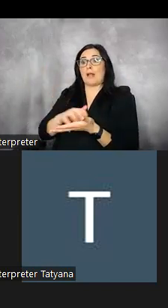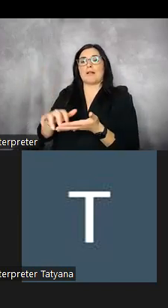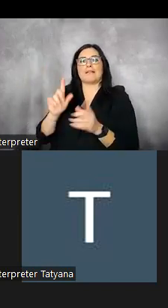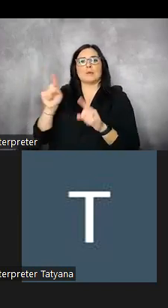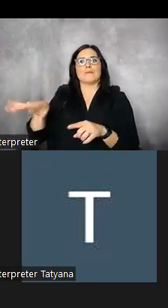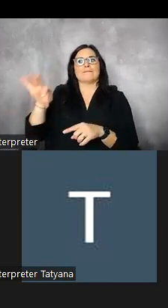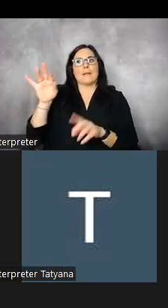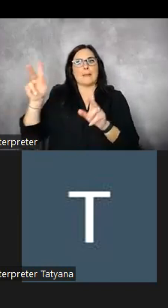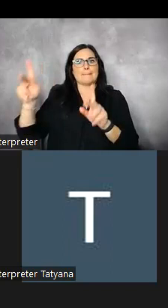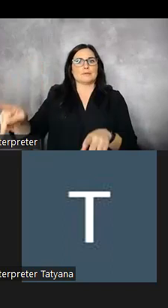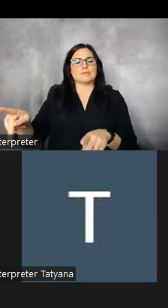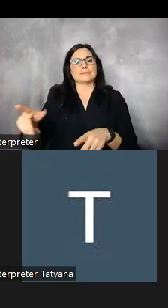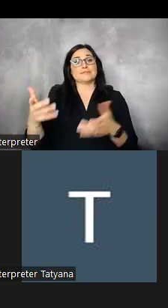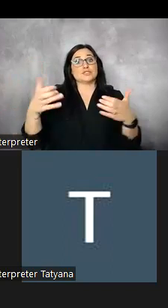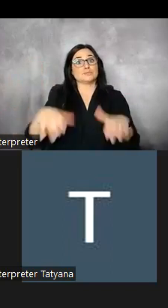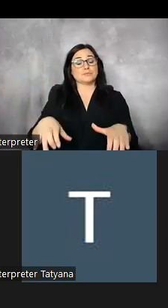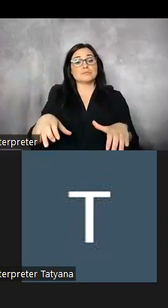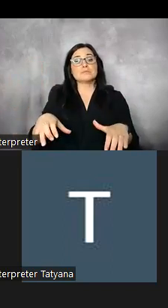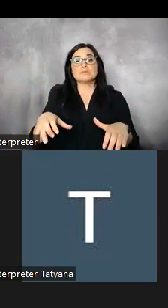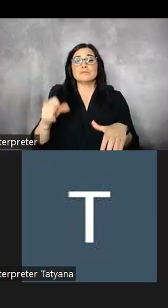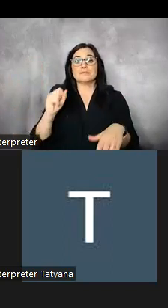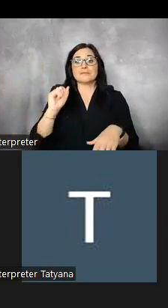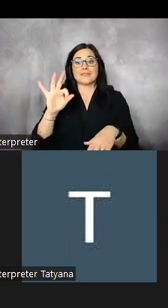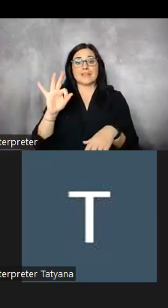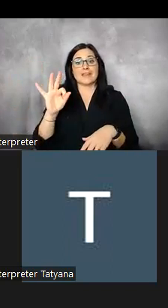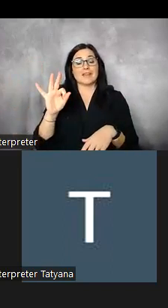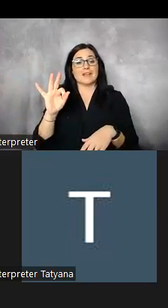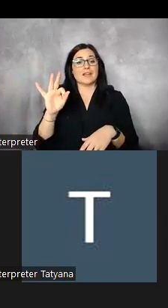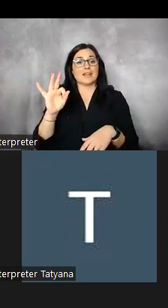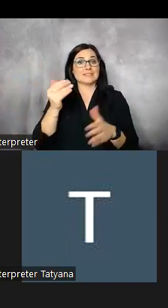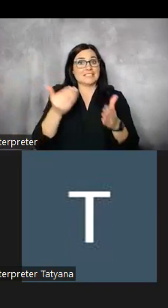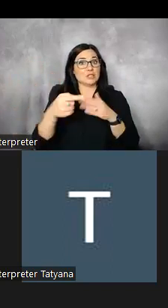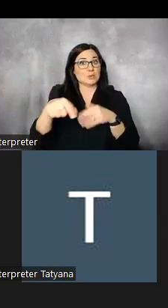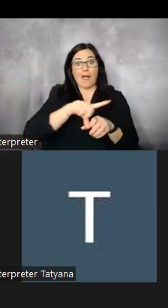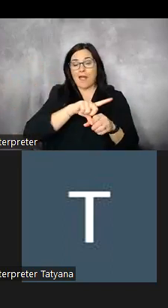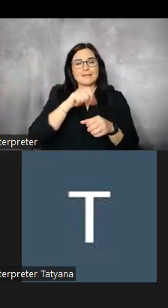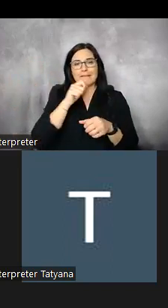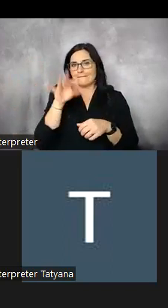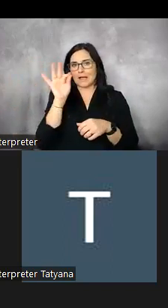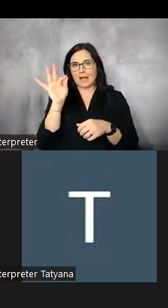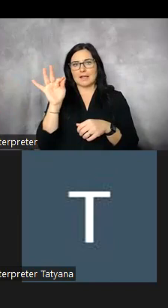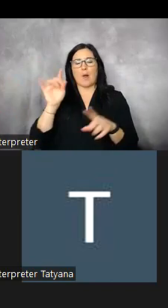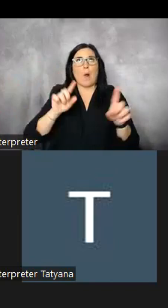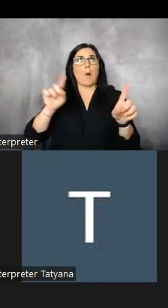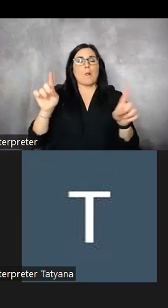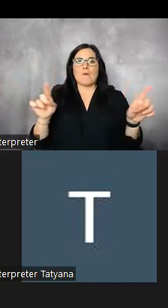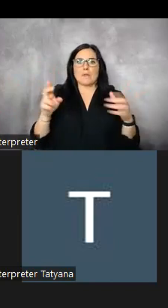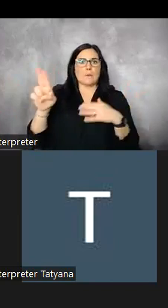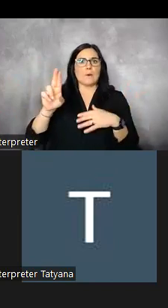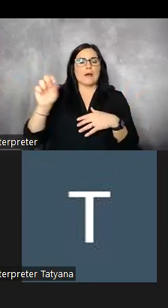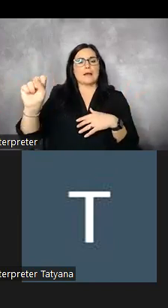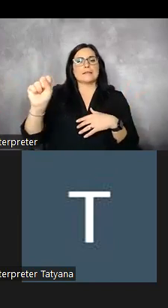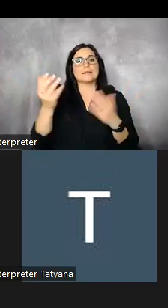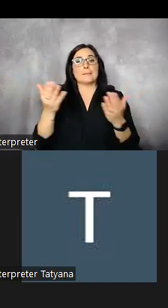are. Chances are, if you look anywhere near you, you're not going to find one. We have them all over the country. I believe we might even have